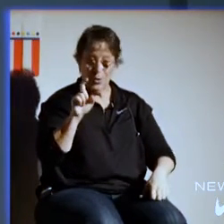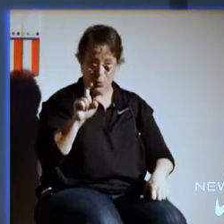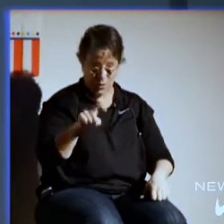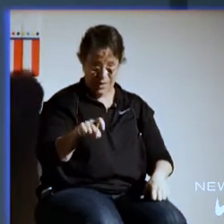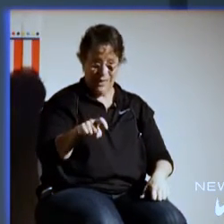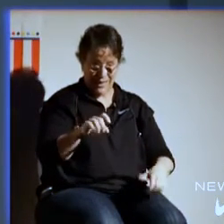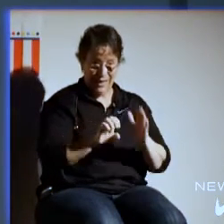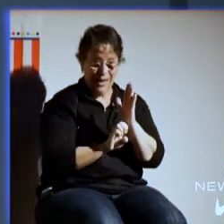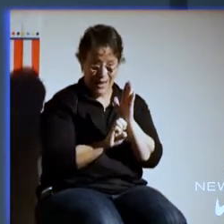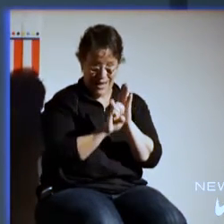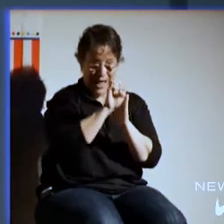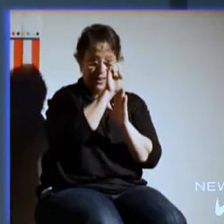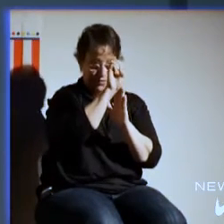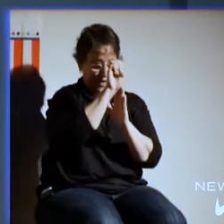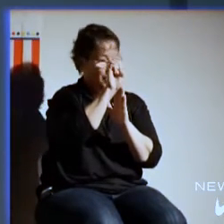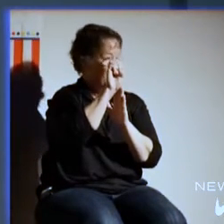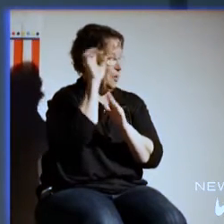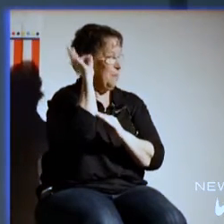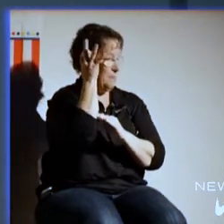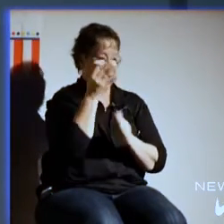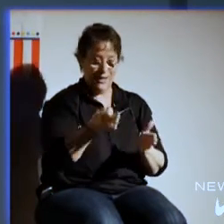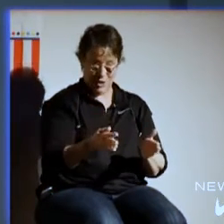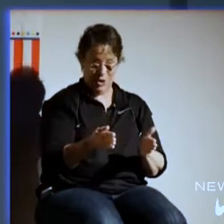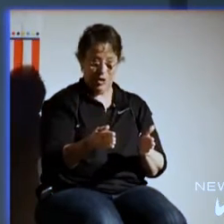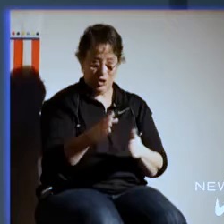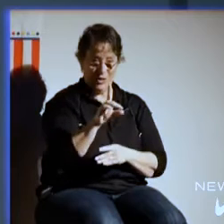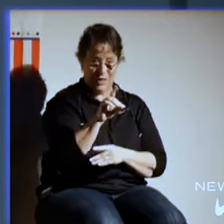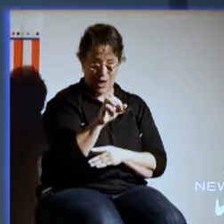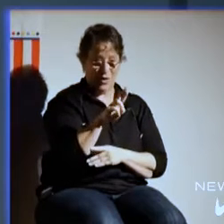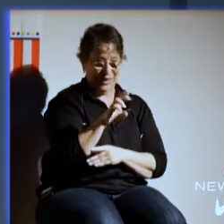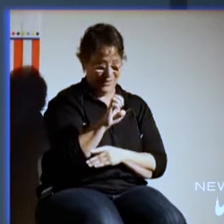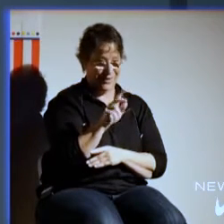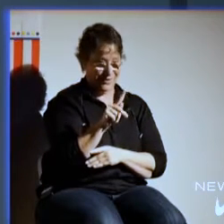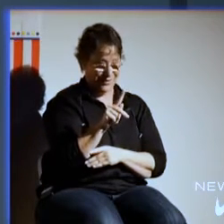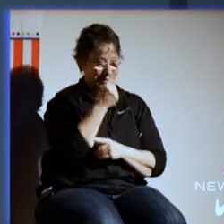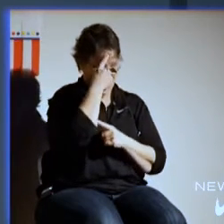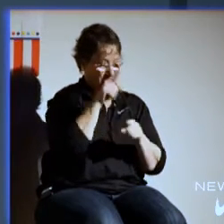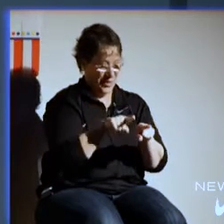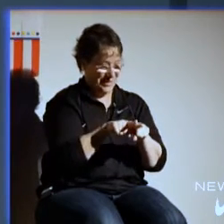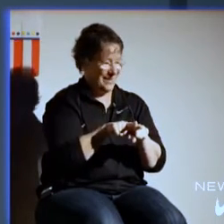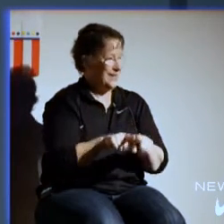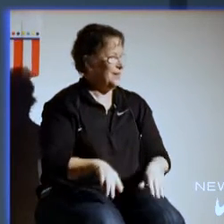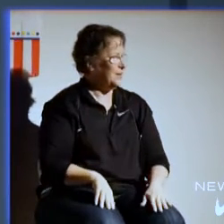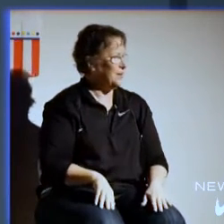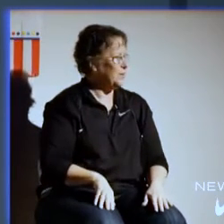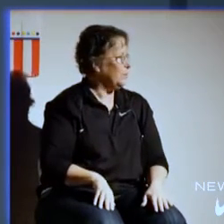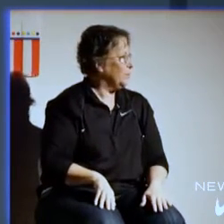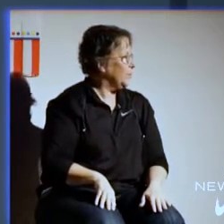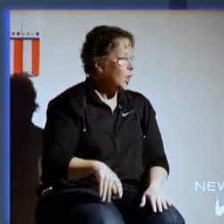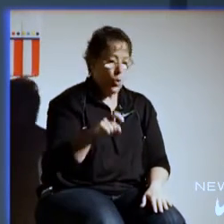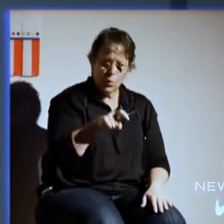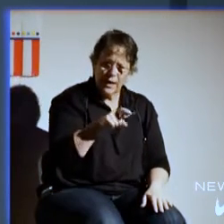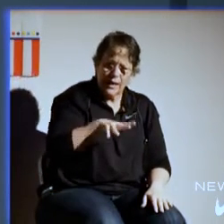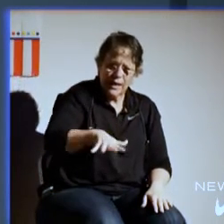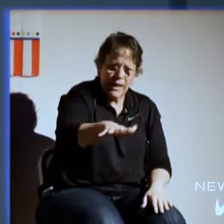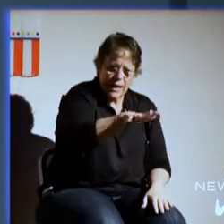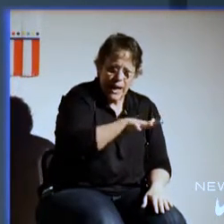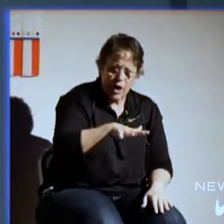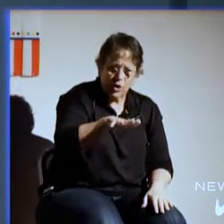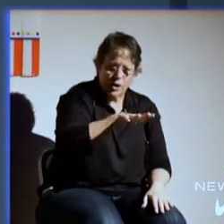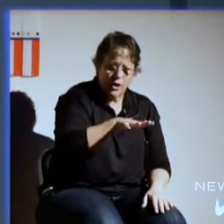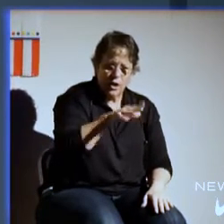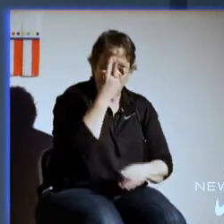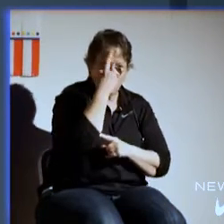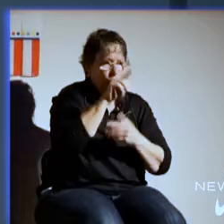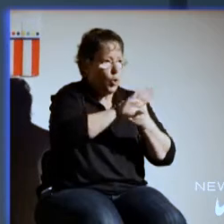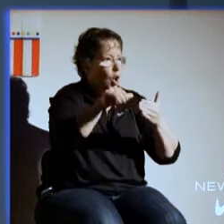Pastor Derek agrees. We need to expand the lobby where you all have the greatest conversations before and